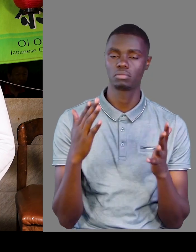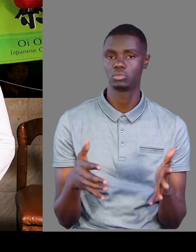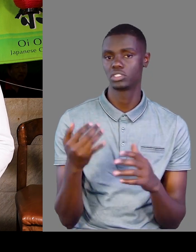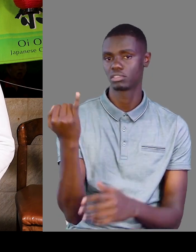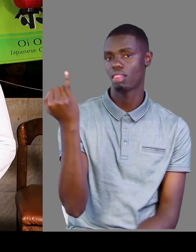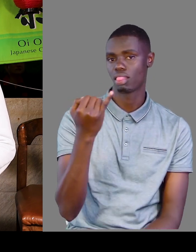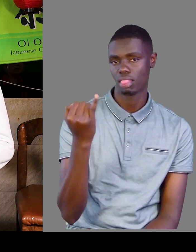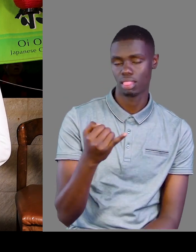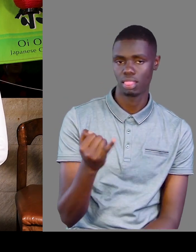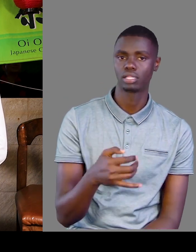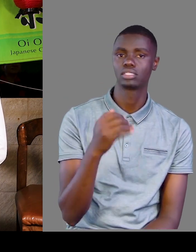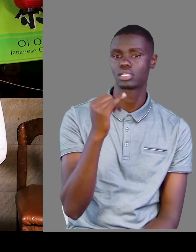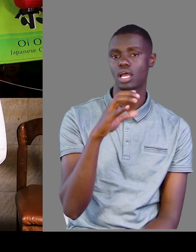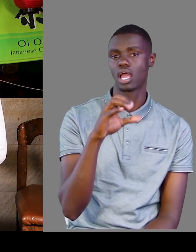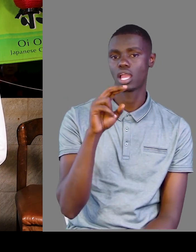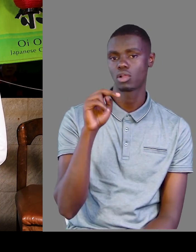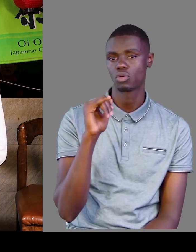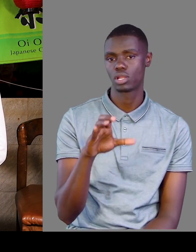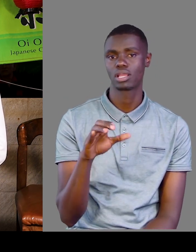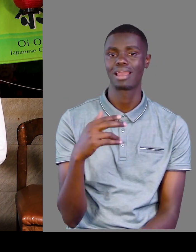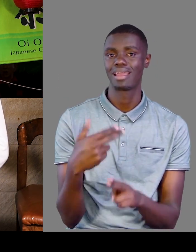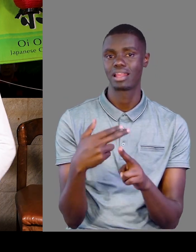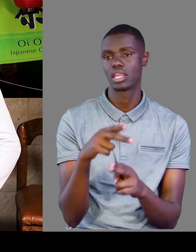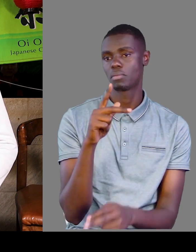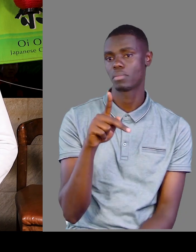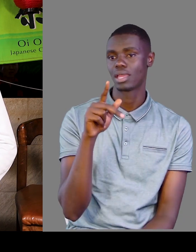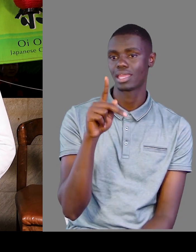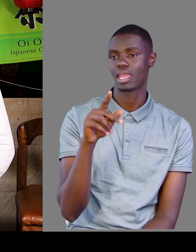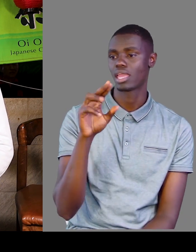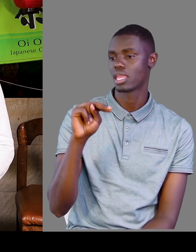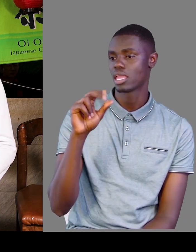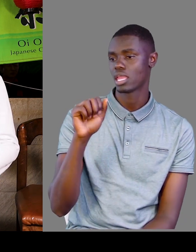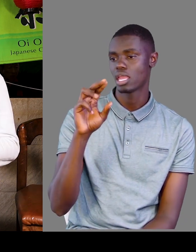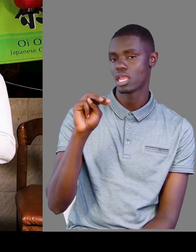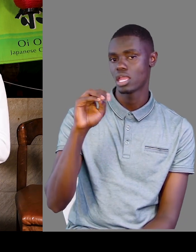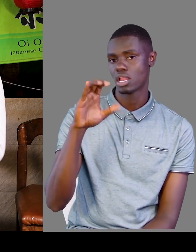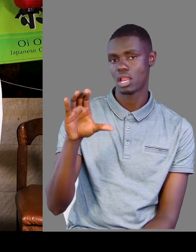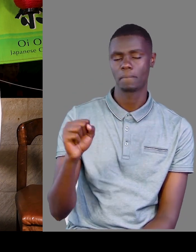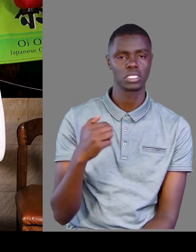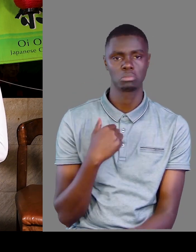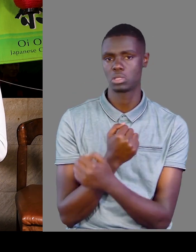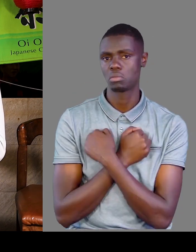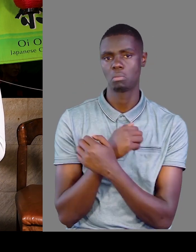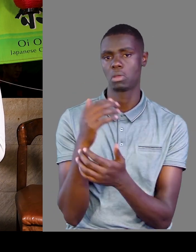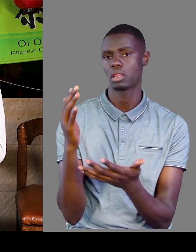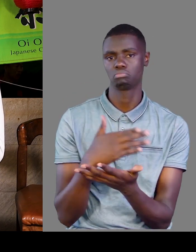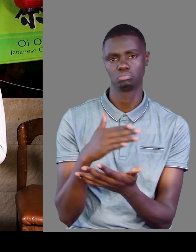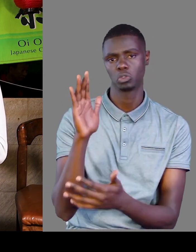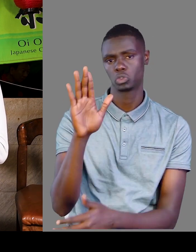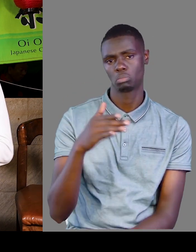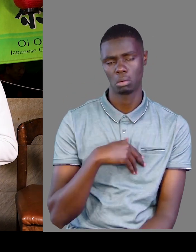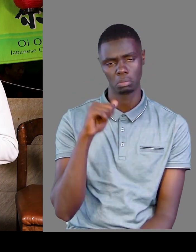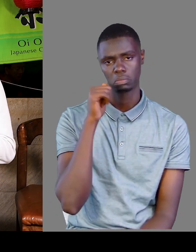kwa event ya Iconic. Tumekuwa na msanii hapa anafahamika kama Kynamics. Manze nimependa performance yako, ile track yako